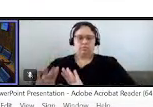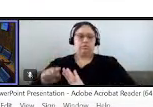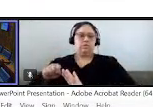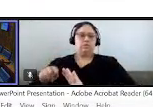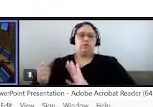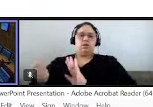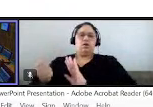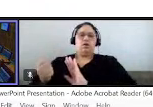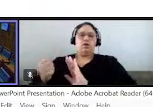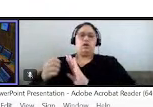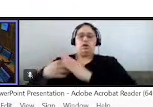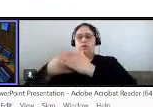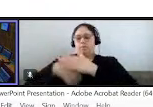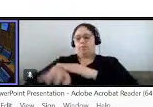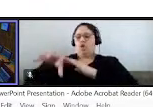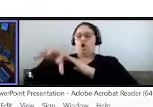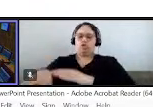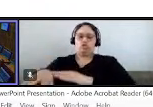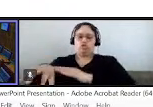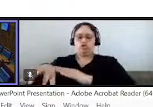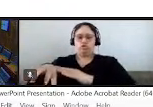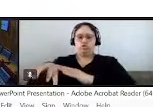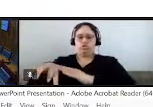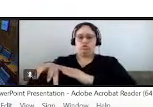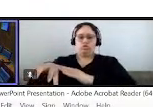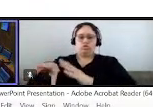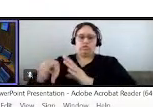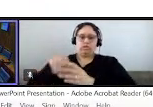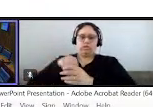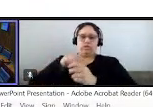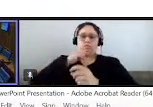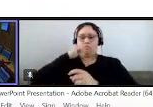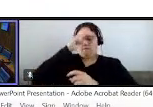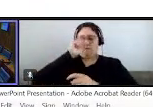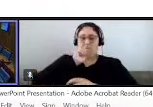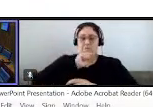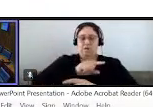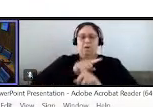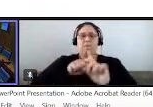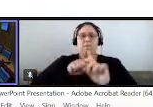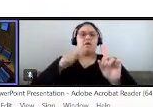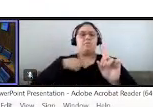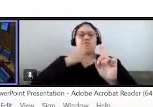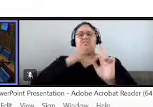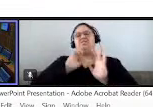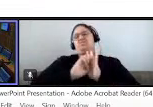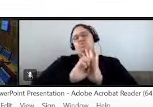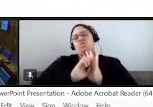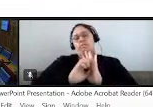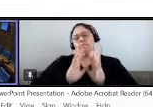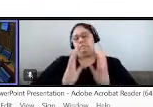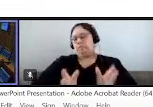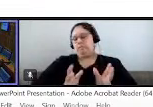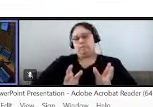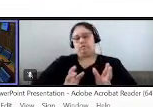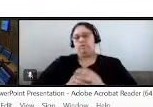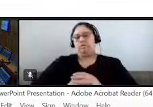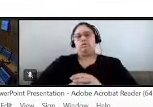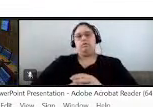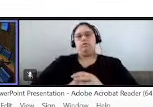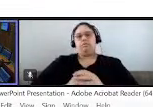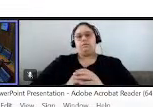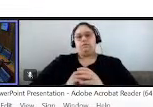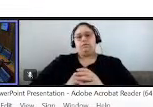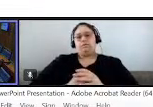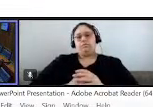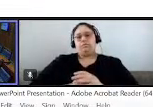a branch within that portfolio, and I'm making the example. Now,